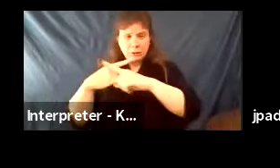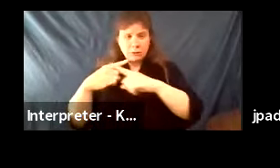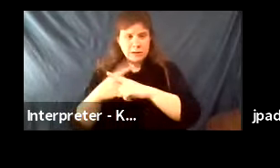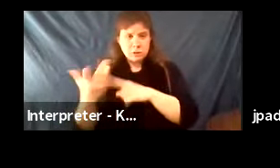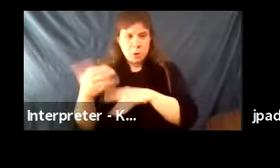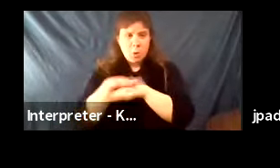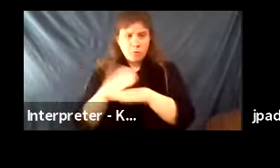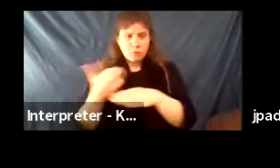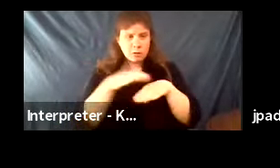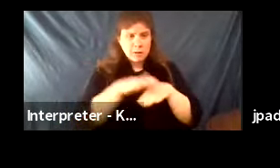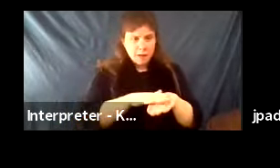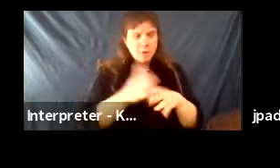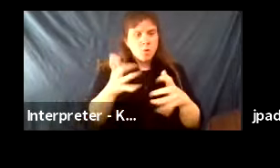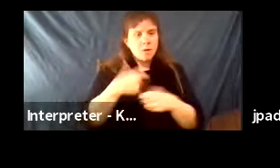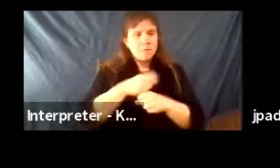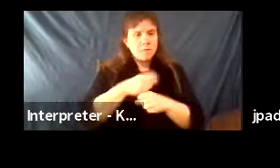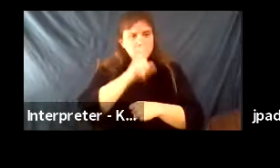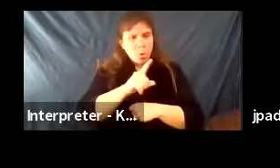vaccine?